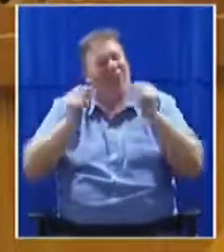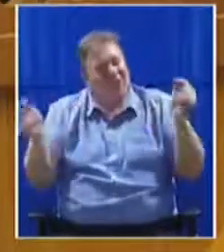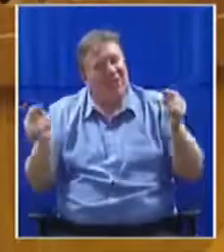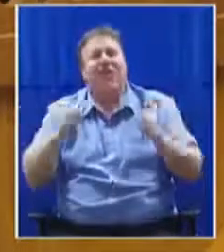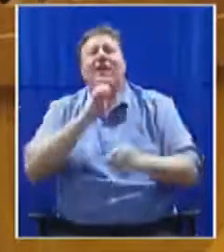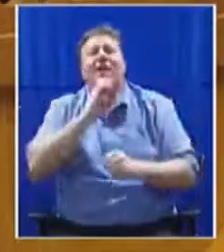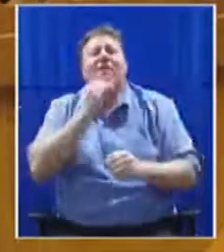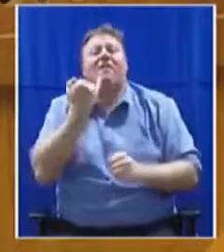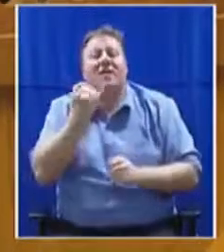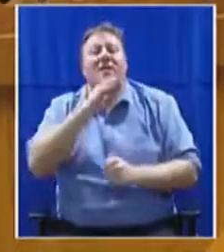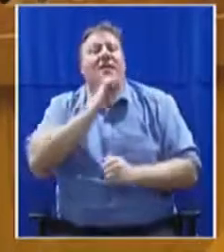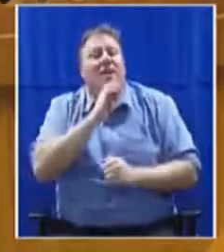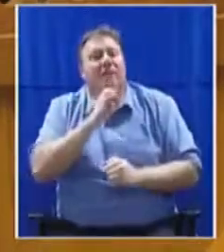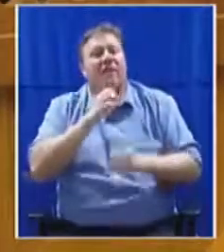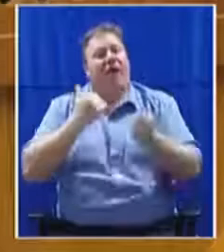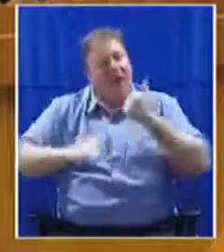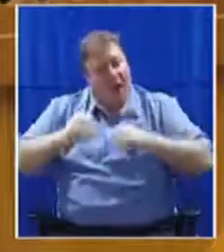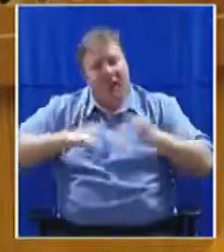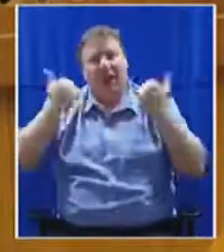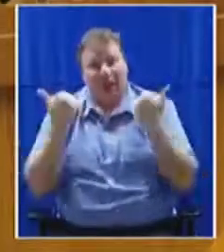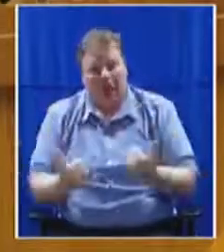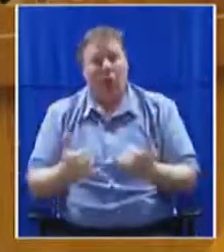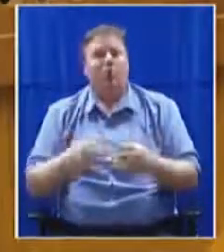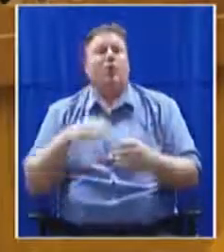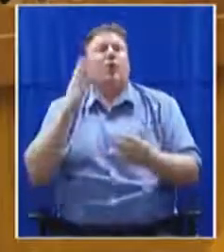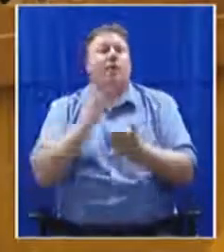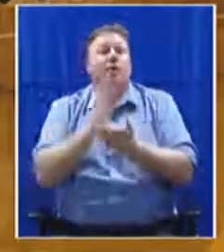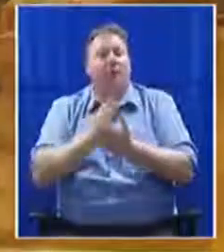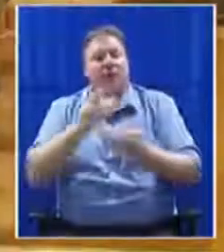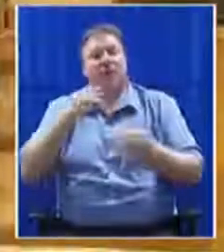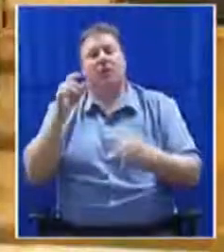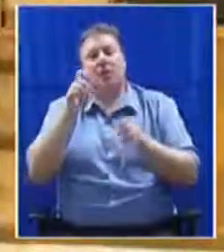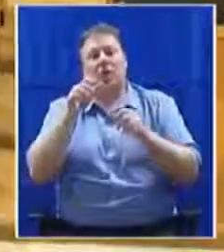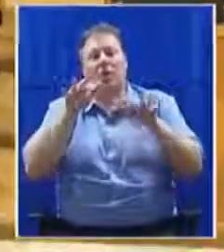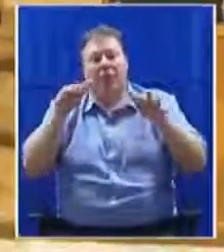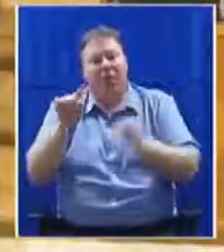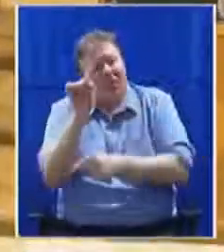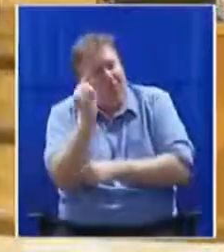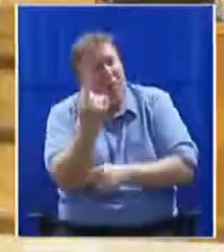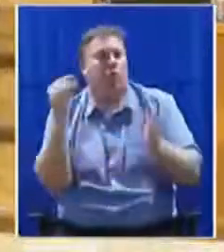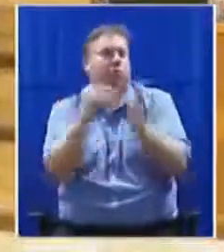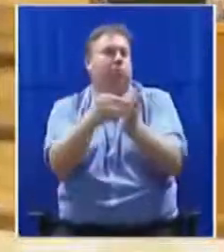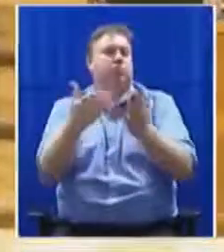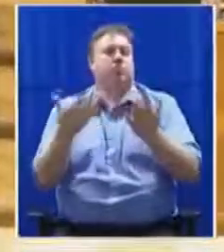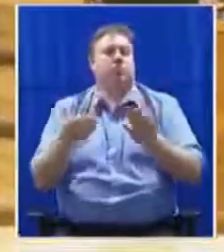enough. We must act now, and we must put the citizen first. Thank you very much.